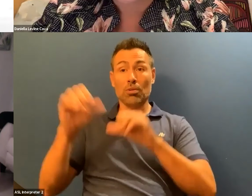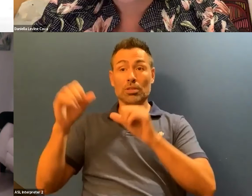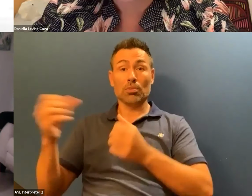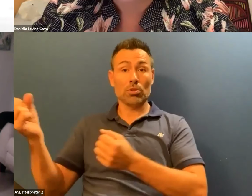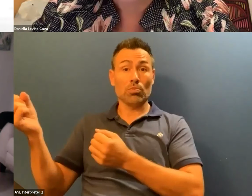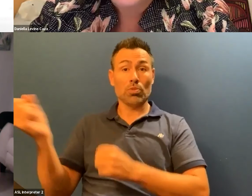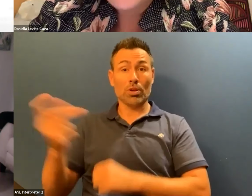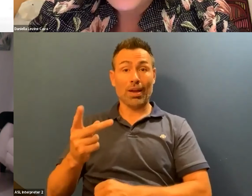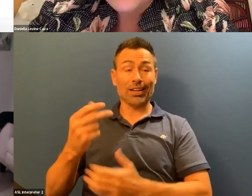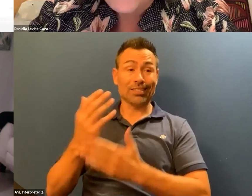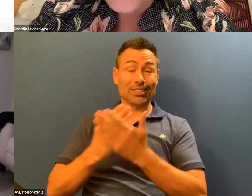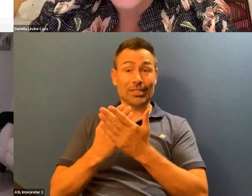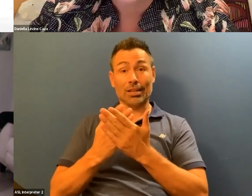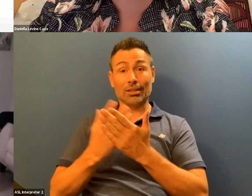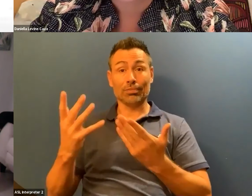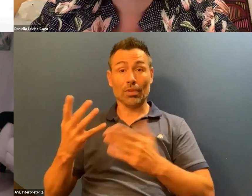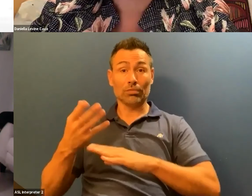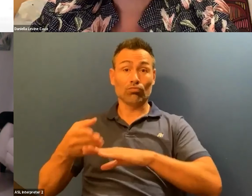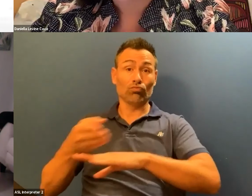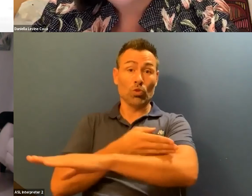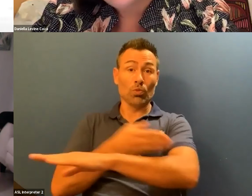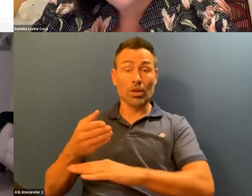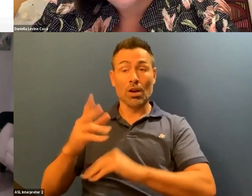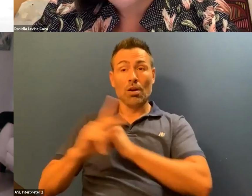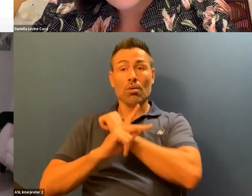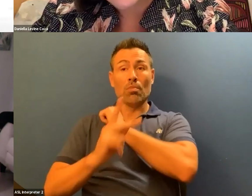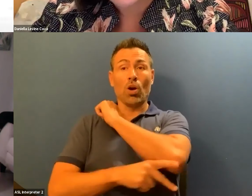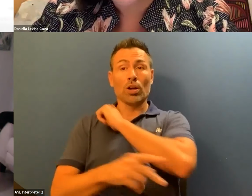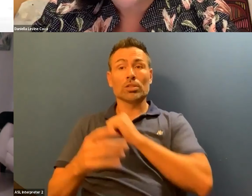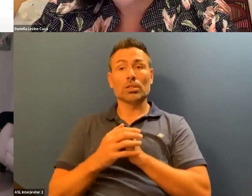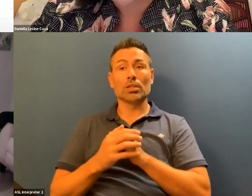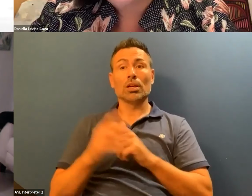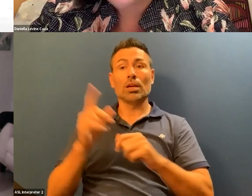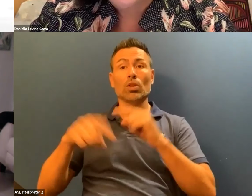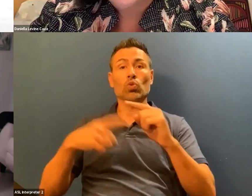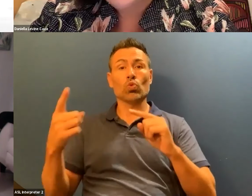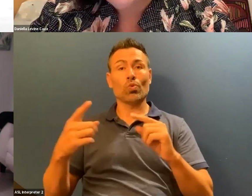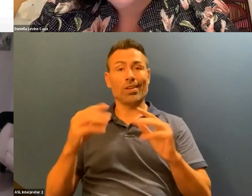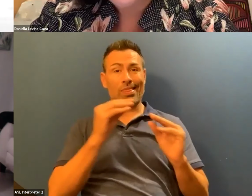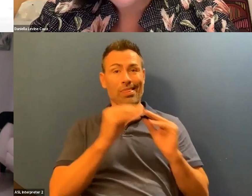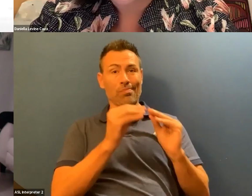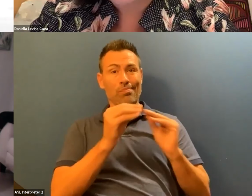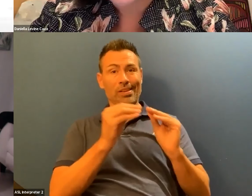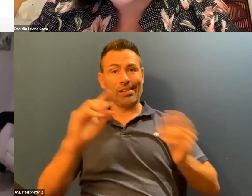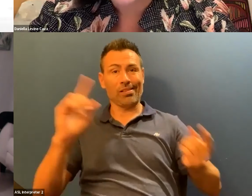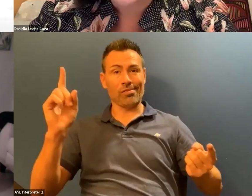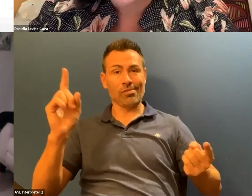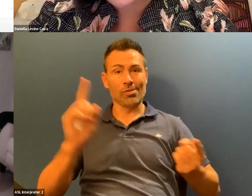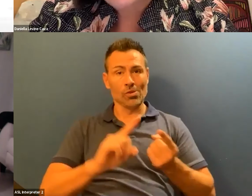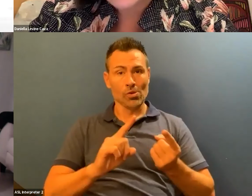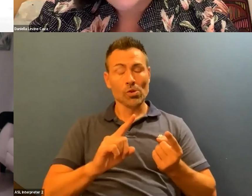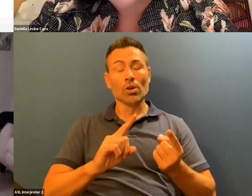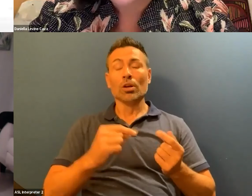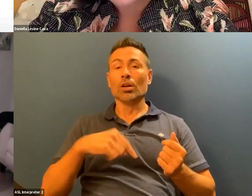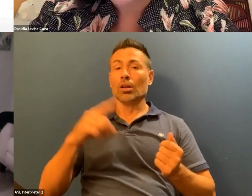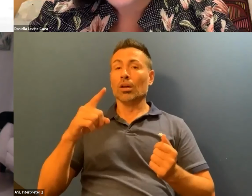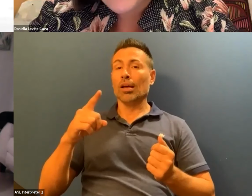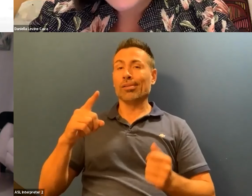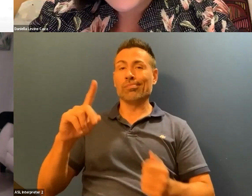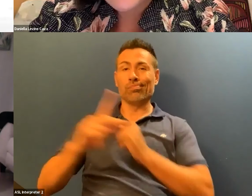serious rehabilitation of our parks. It was when the maintenance had gone to a very low level. Parks was sort of a